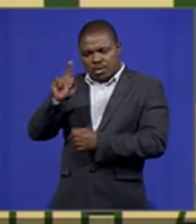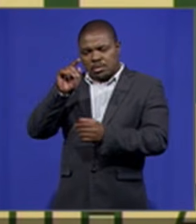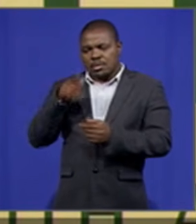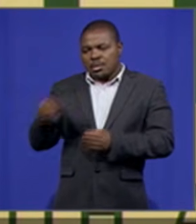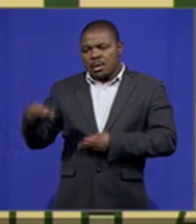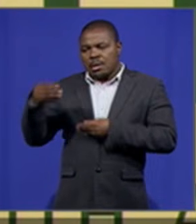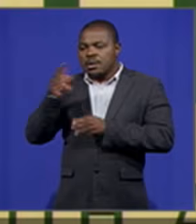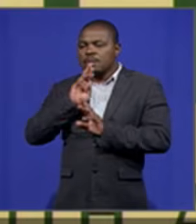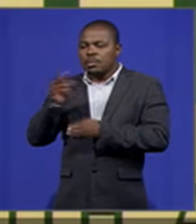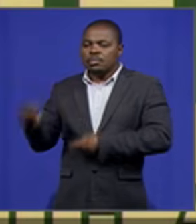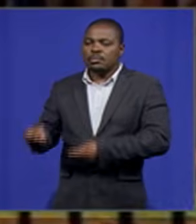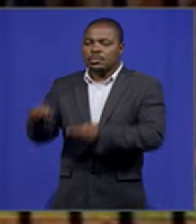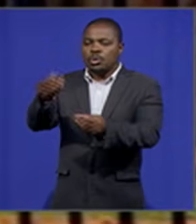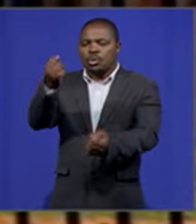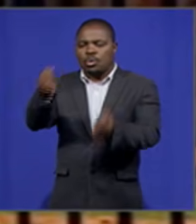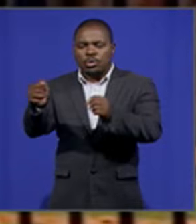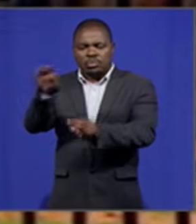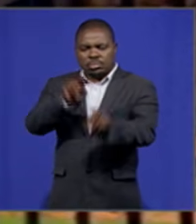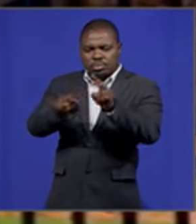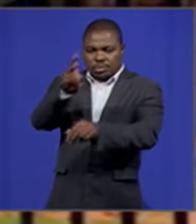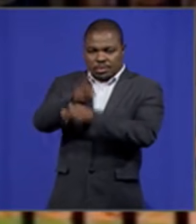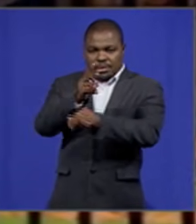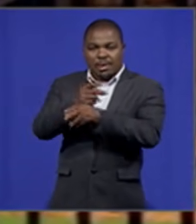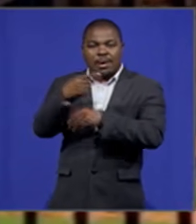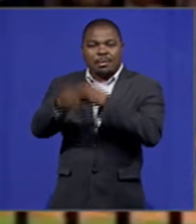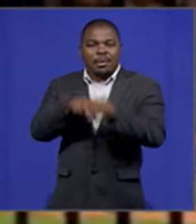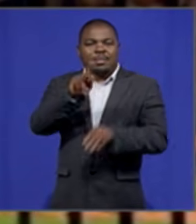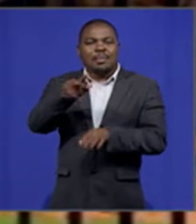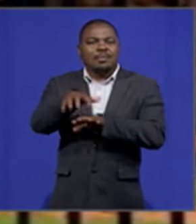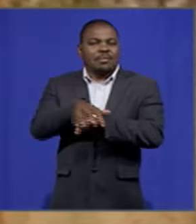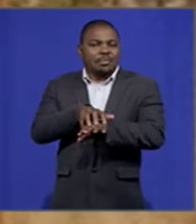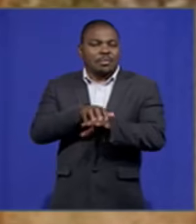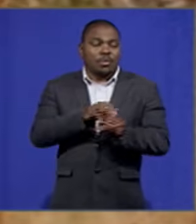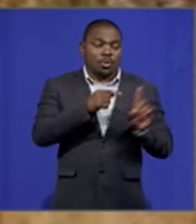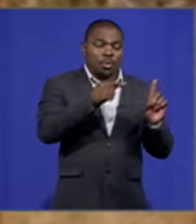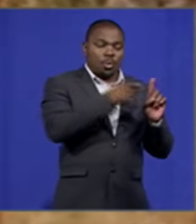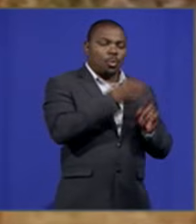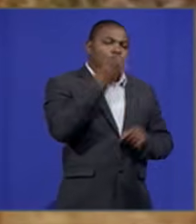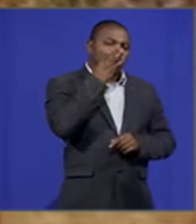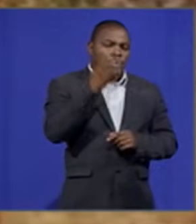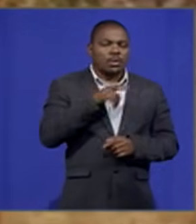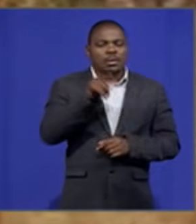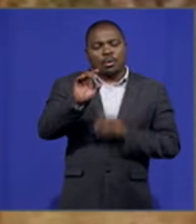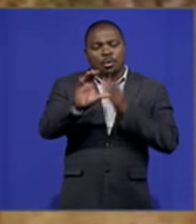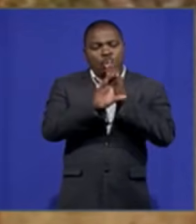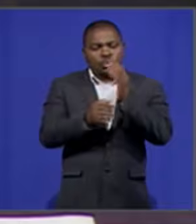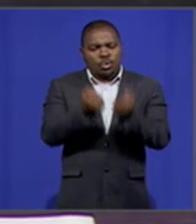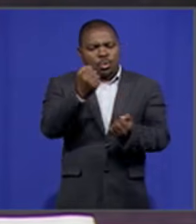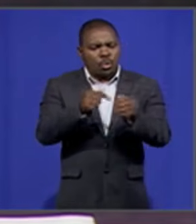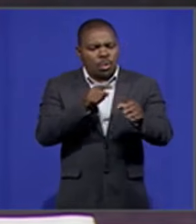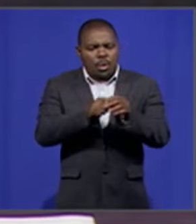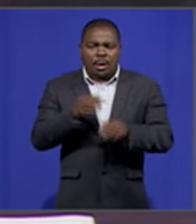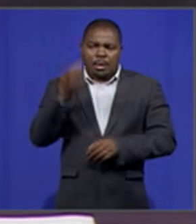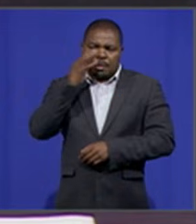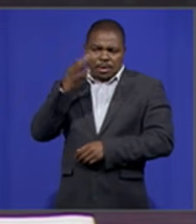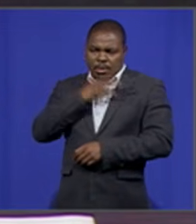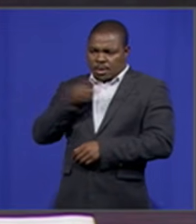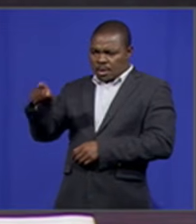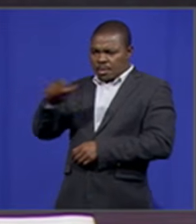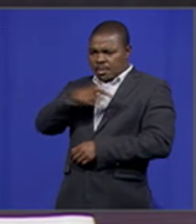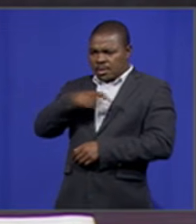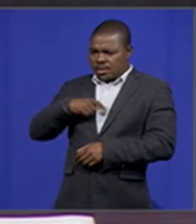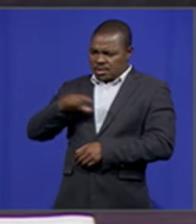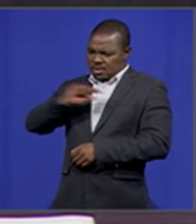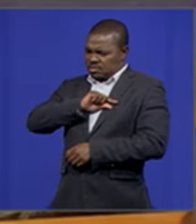kgatlhanong le pego ya sehlopha seo se ikemego ya phalaphala. Mbalula o gateletše gore kahlolo ya kgorotsheko ya molaotheo ga se ya hwetša mopresidente a le